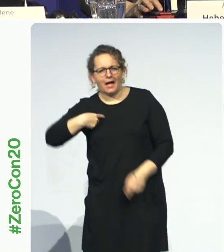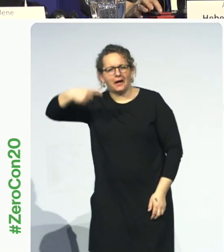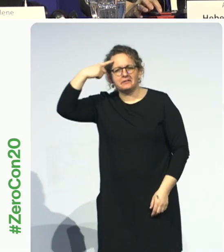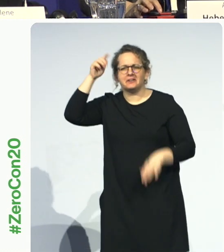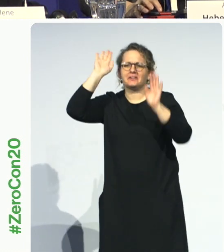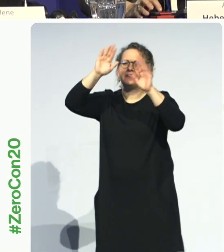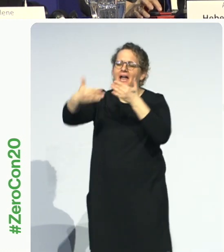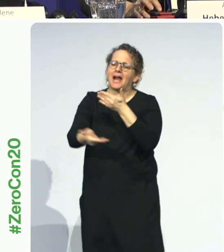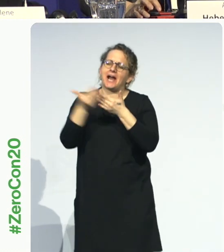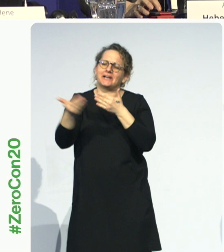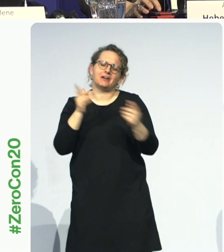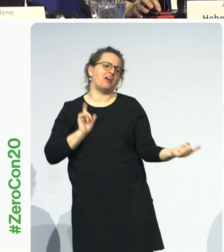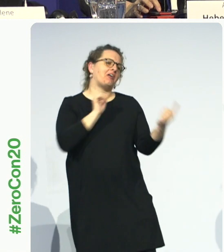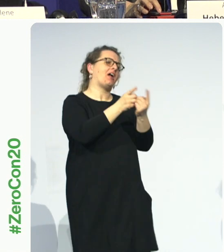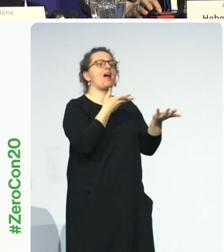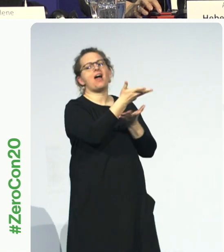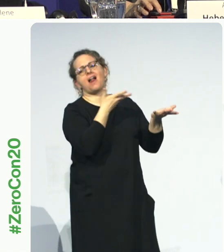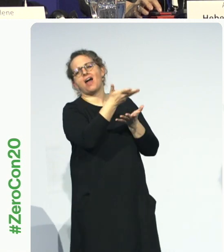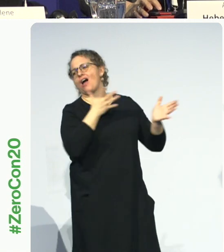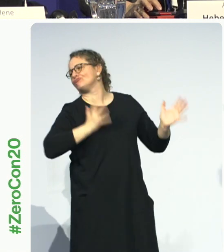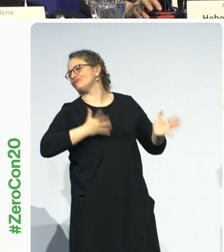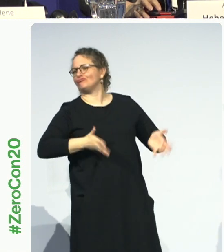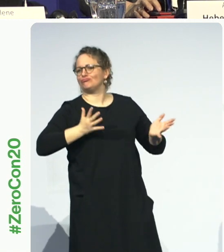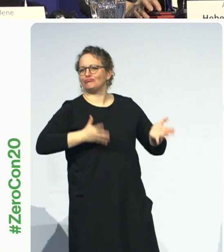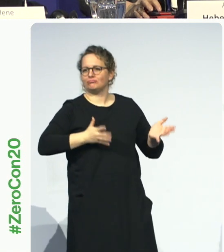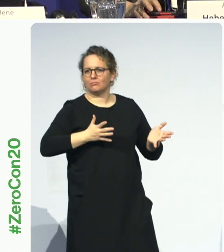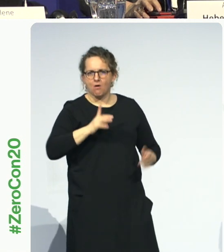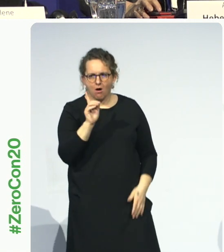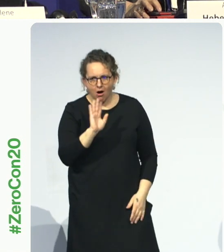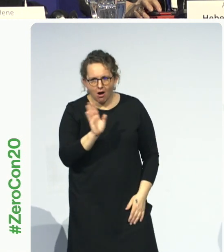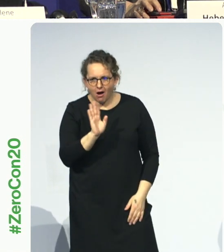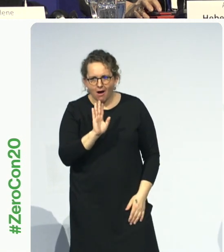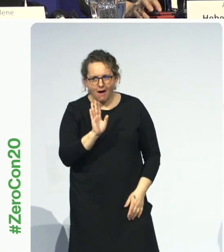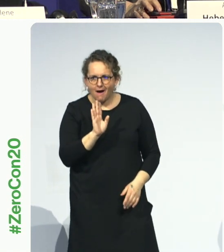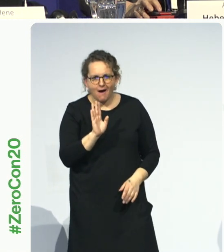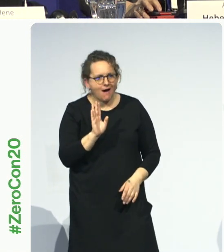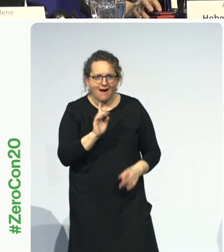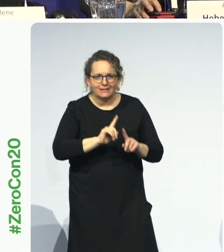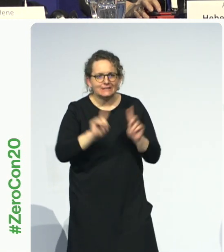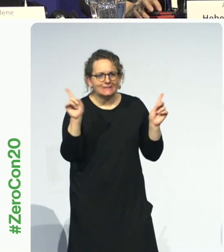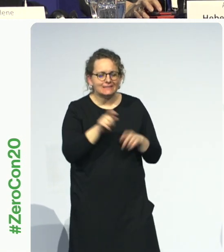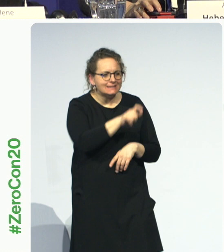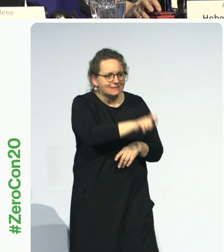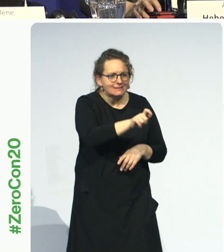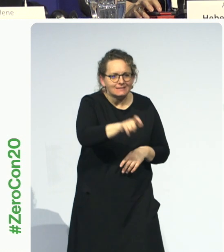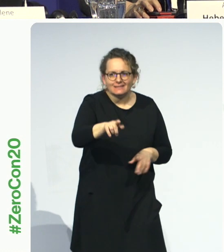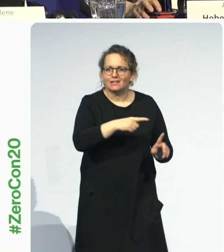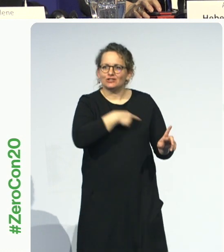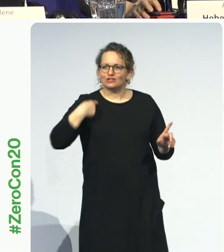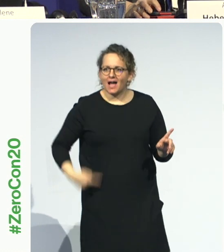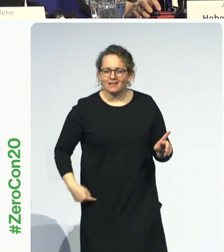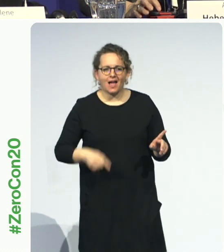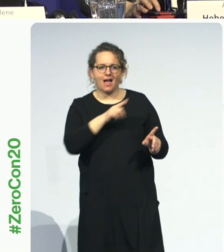university campuses. And so it's an area of research that I was interested in. So with